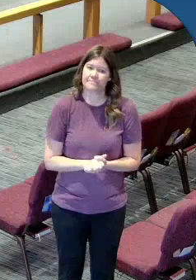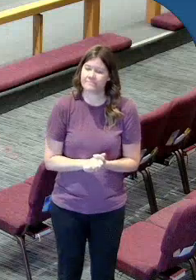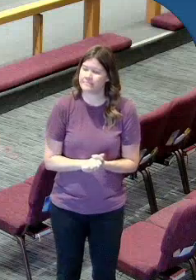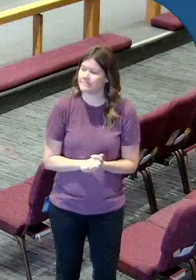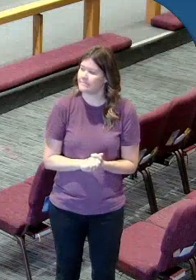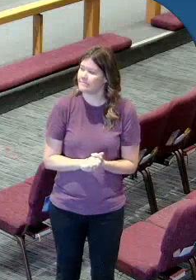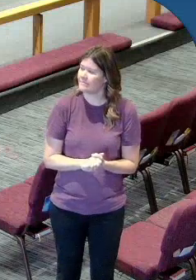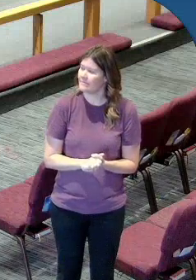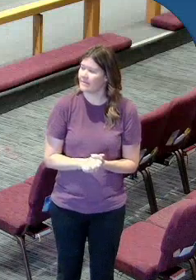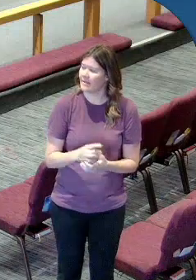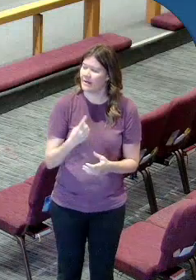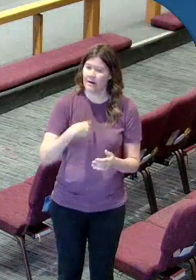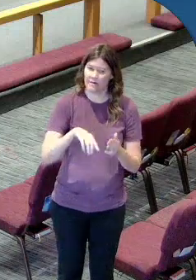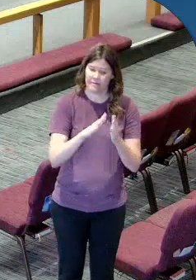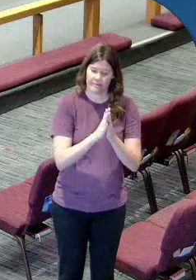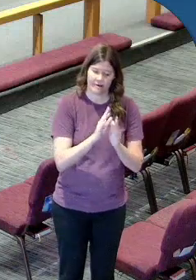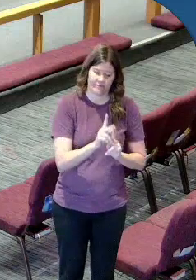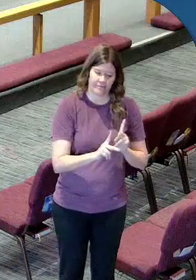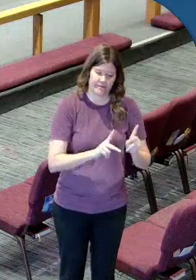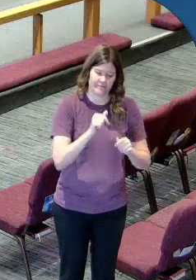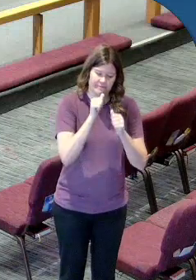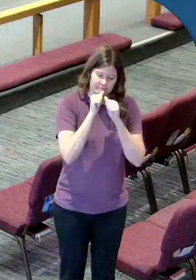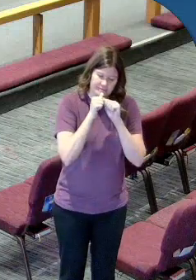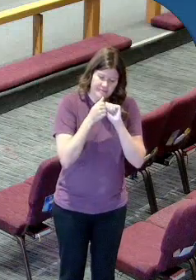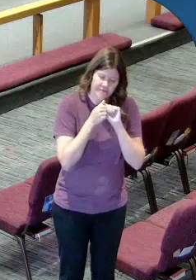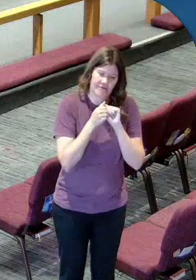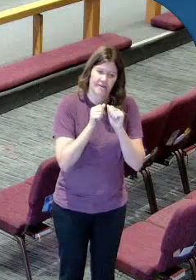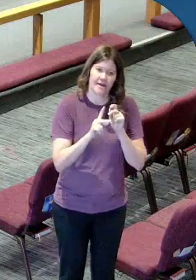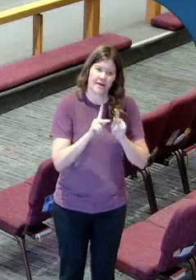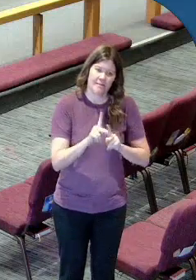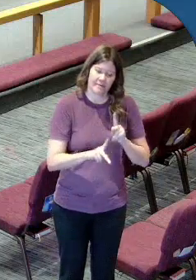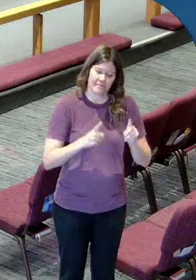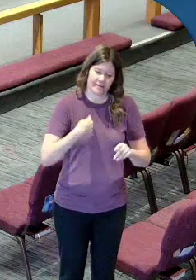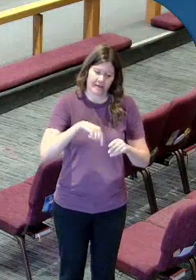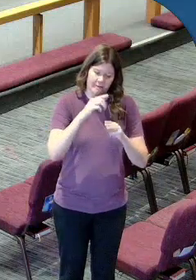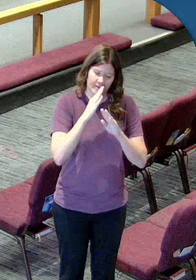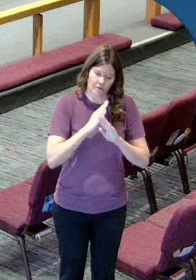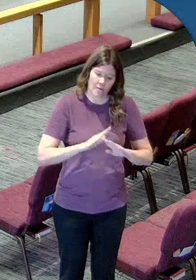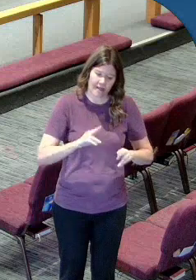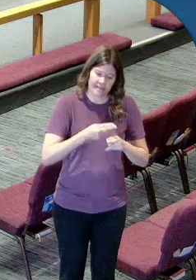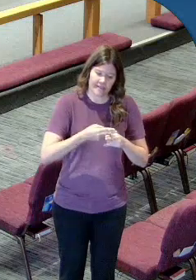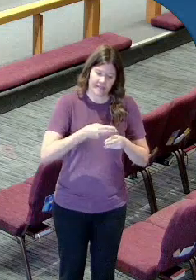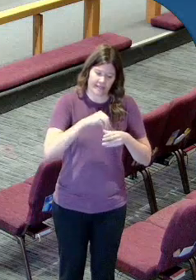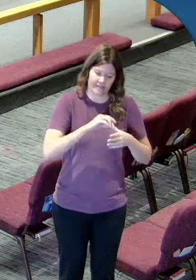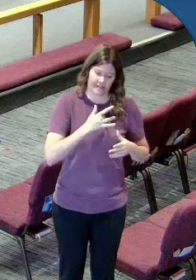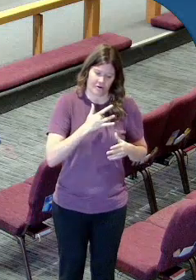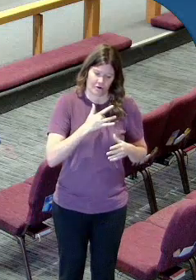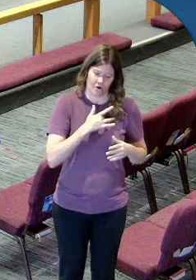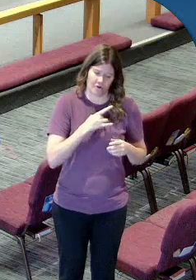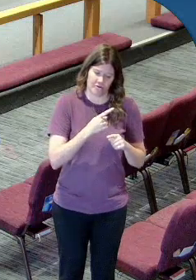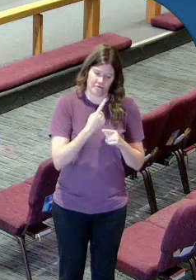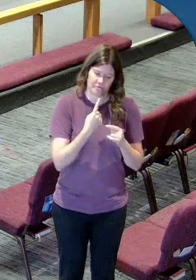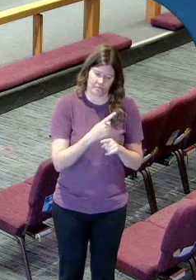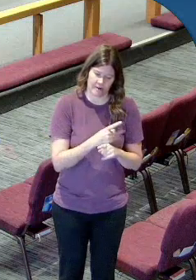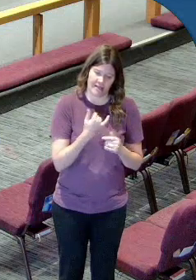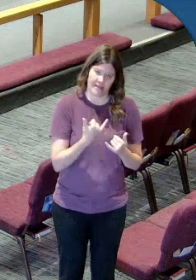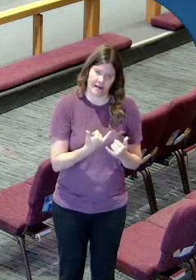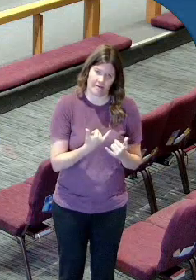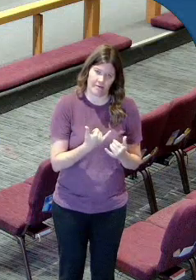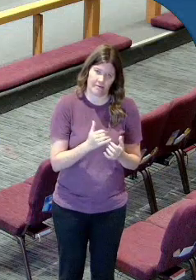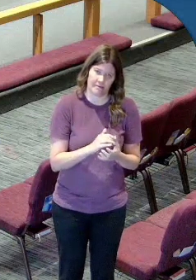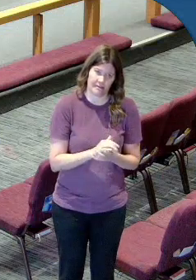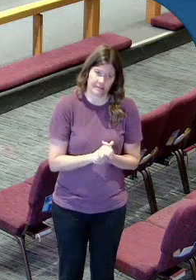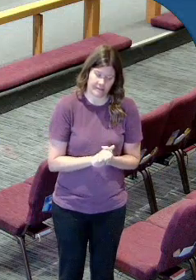let us pray for those who are suffering, those we have named and those we name silently in our hearts.